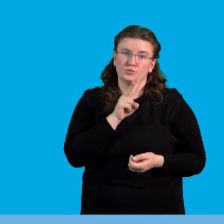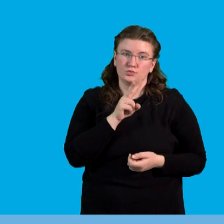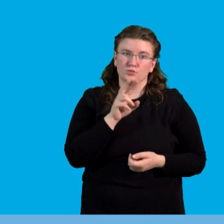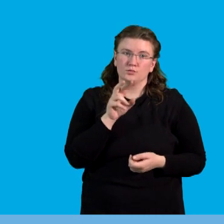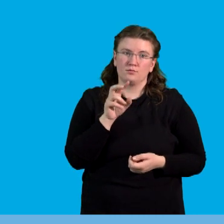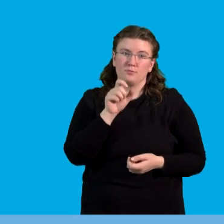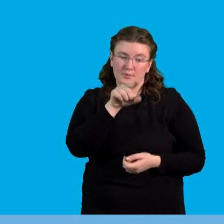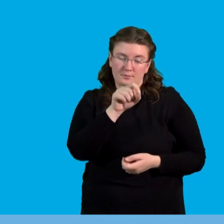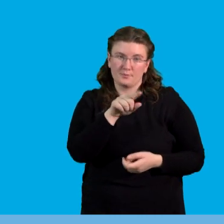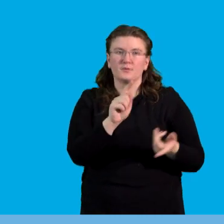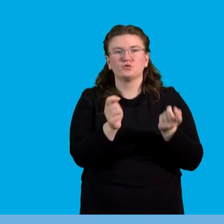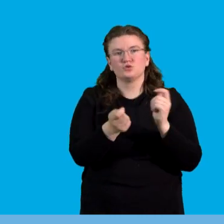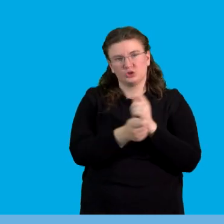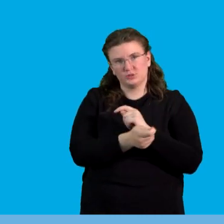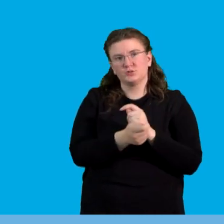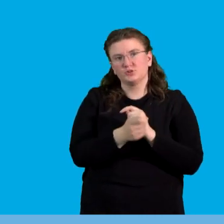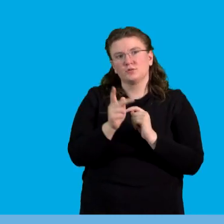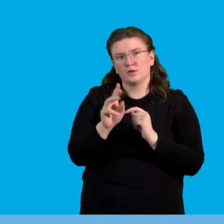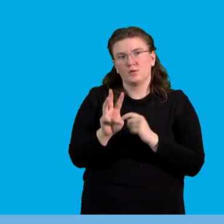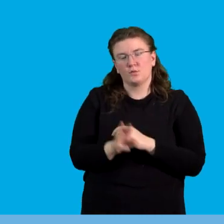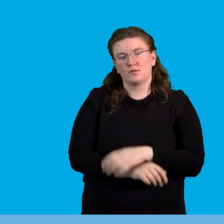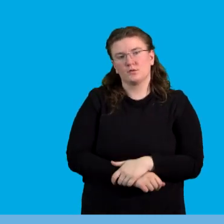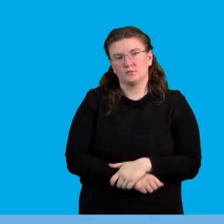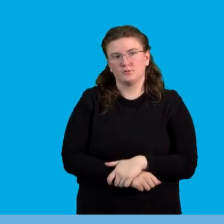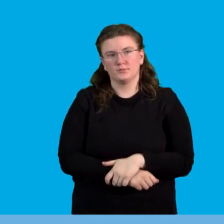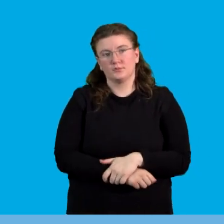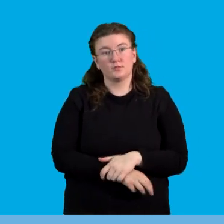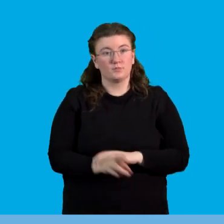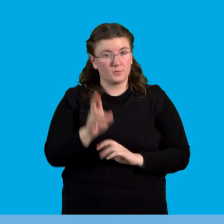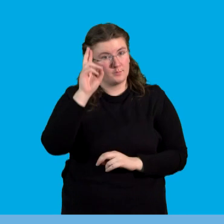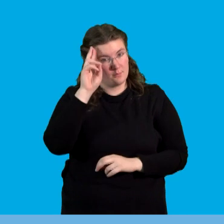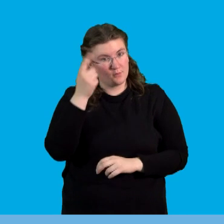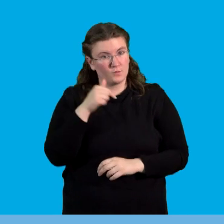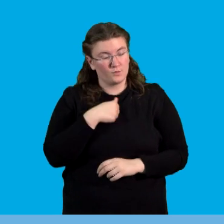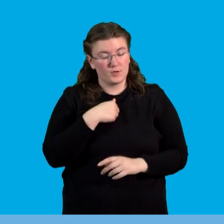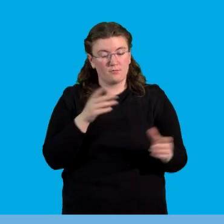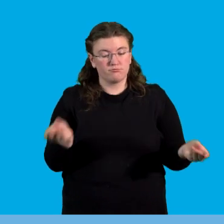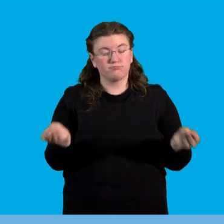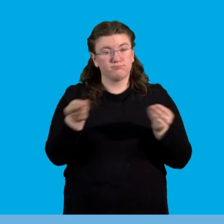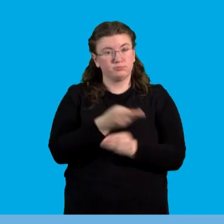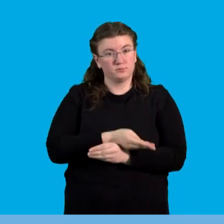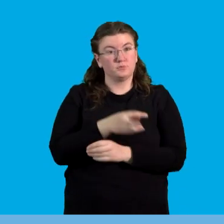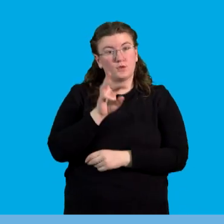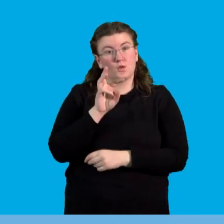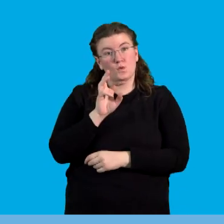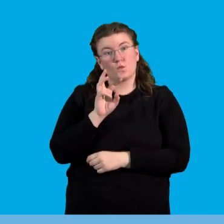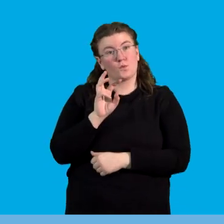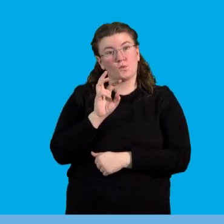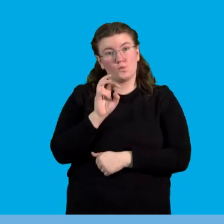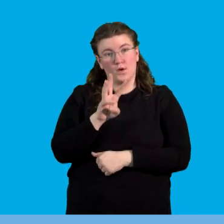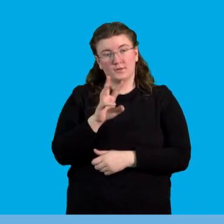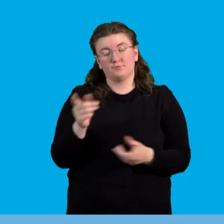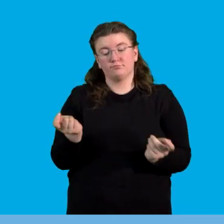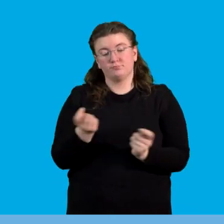into kilowatts. And remember, when you are moving from watts to kilowatts, we